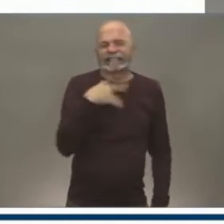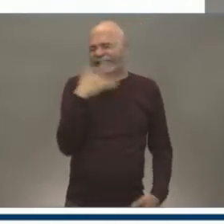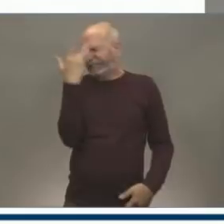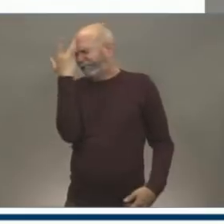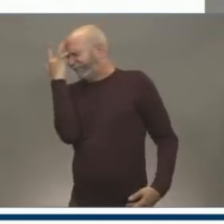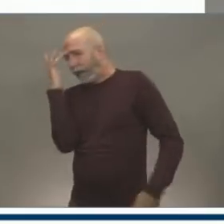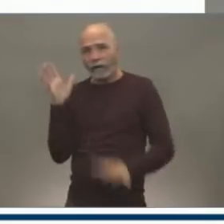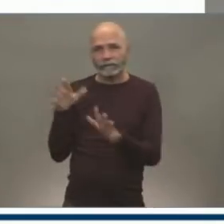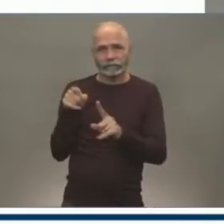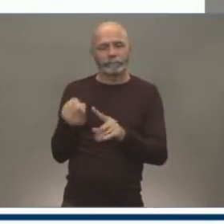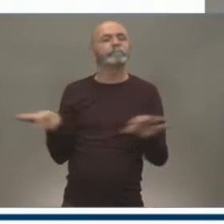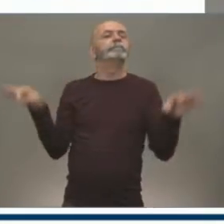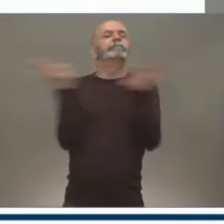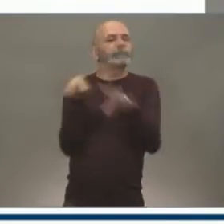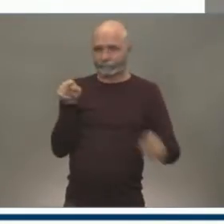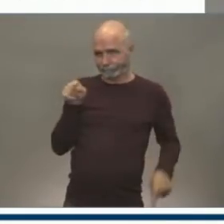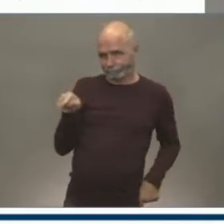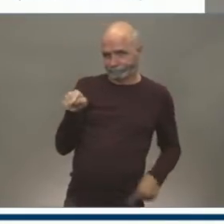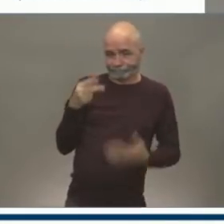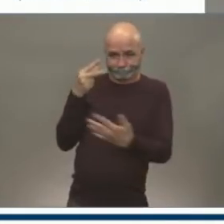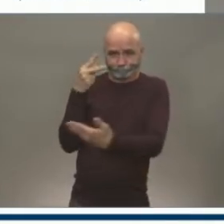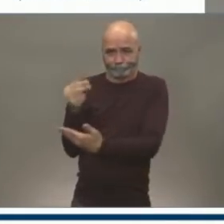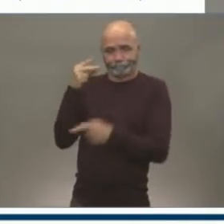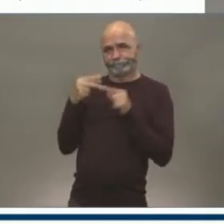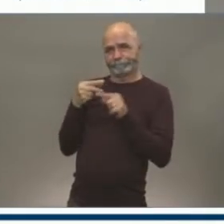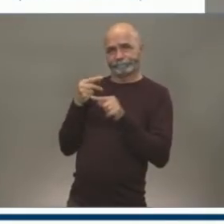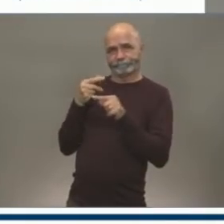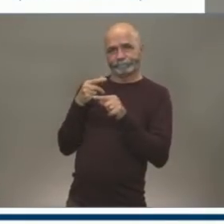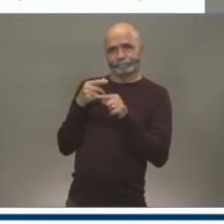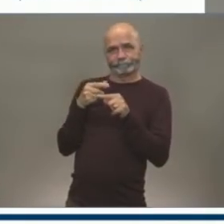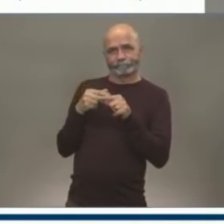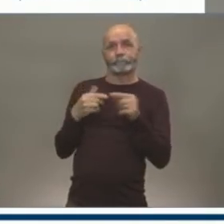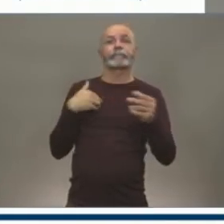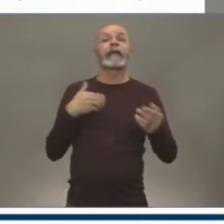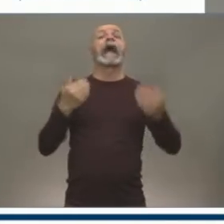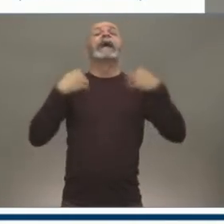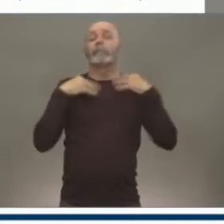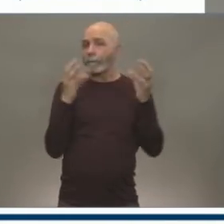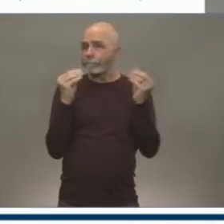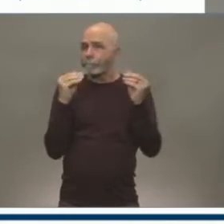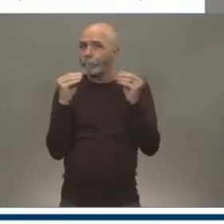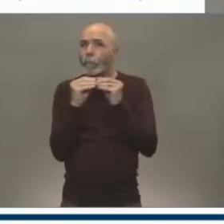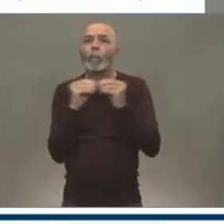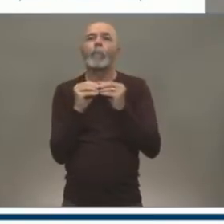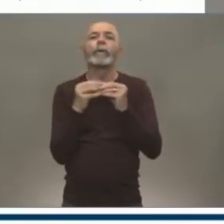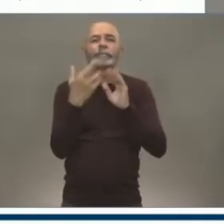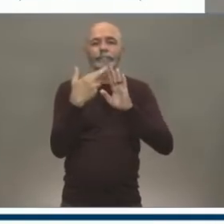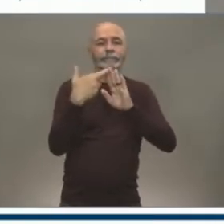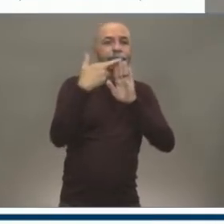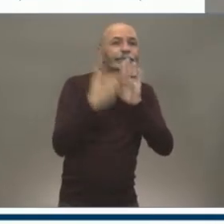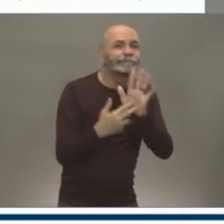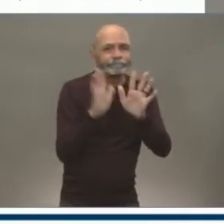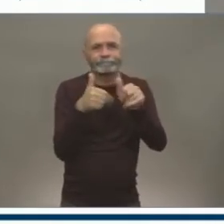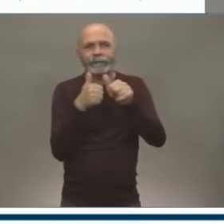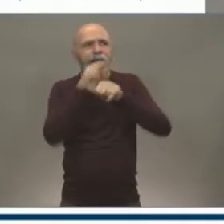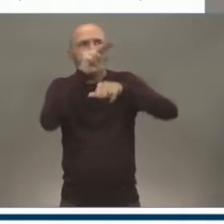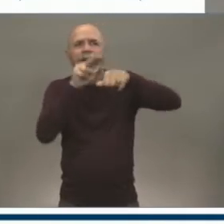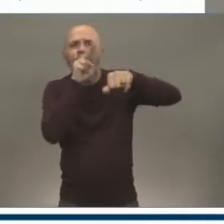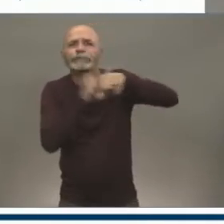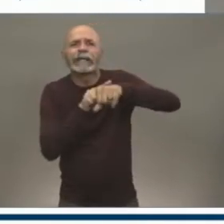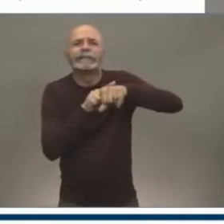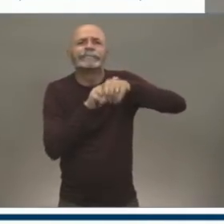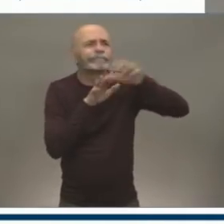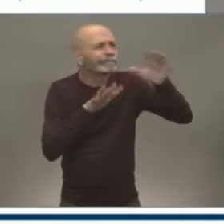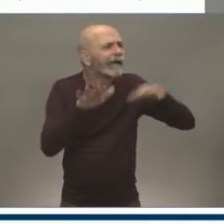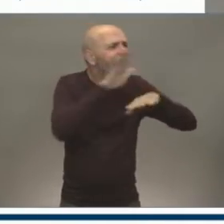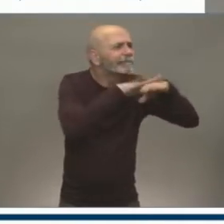is more detailed guidance. We're following guidelines on prioritization from the National Advisory Committee on